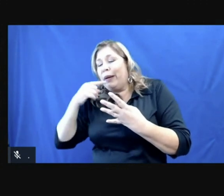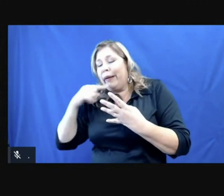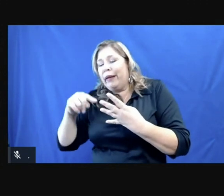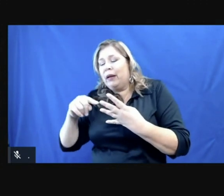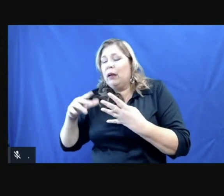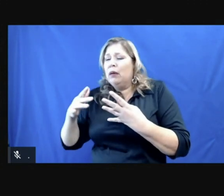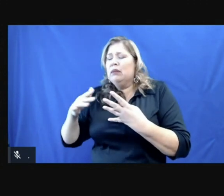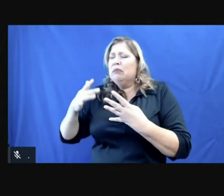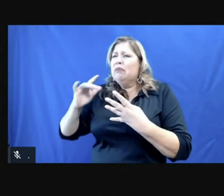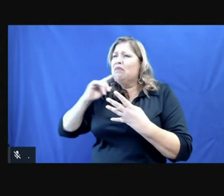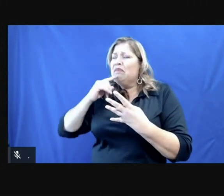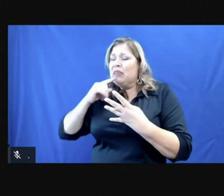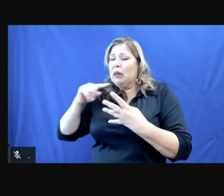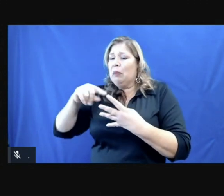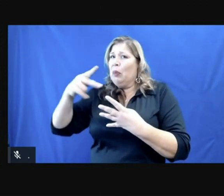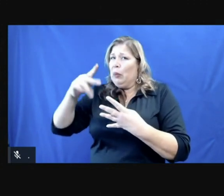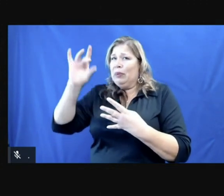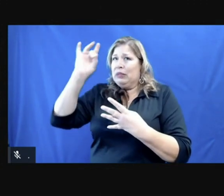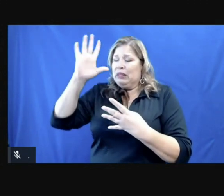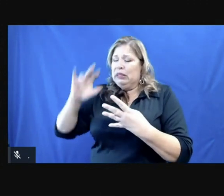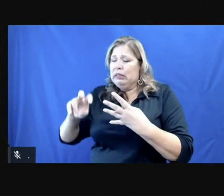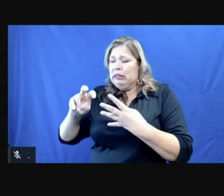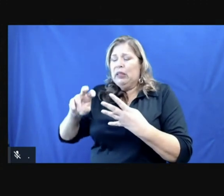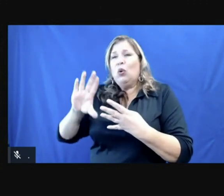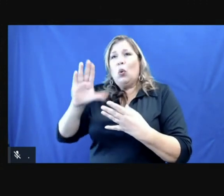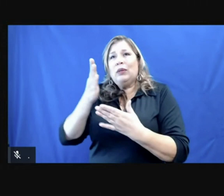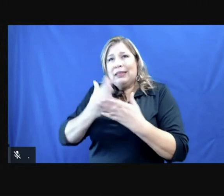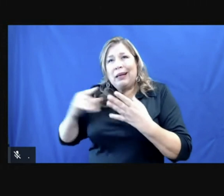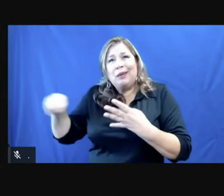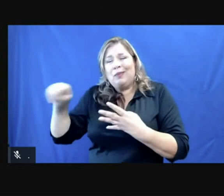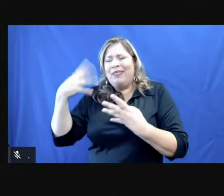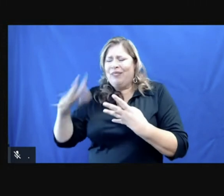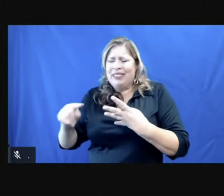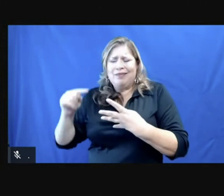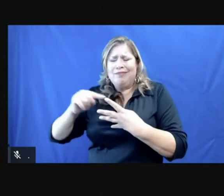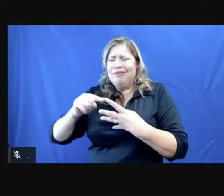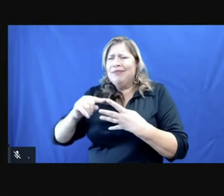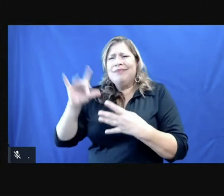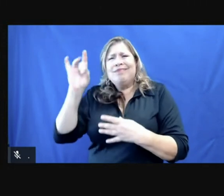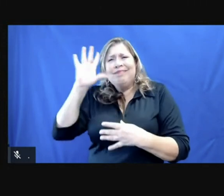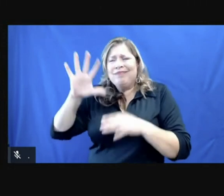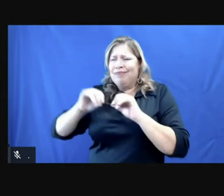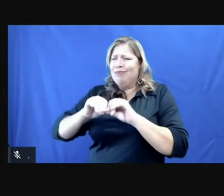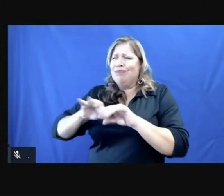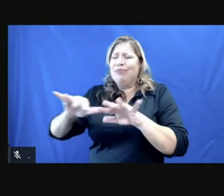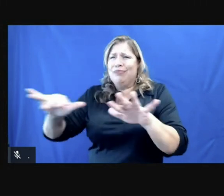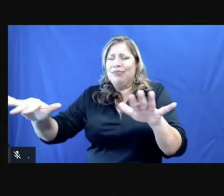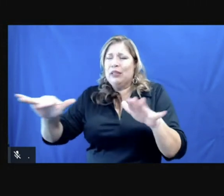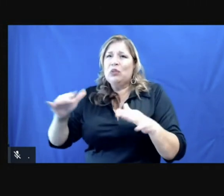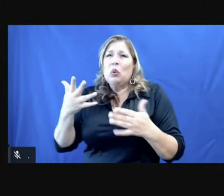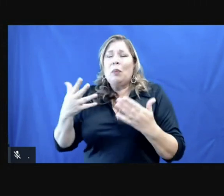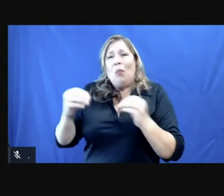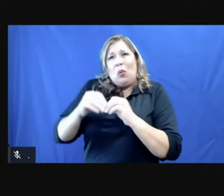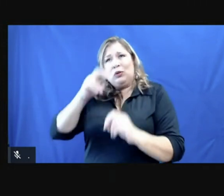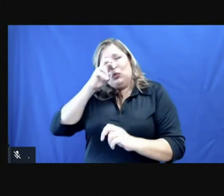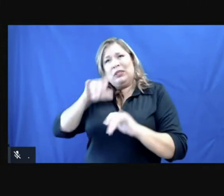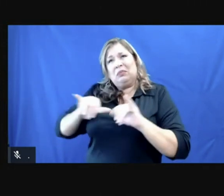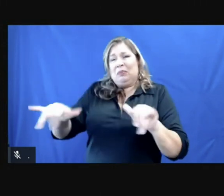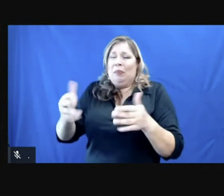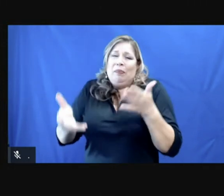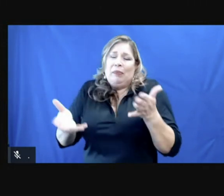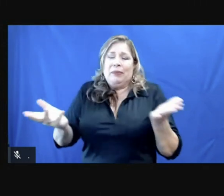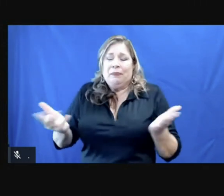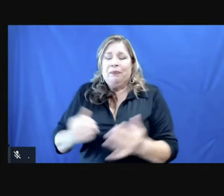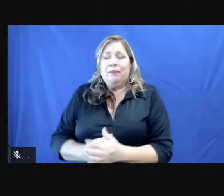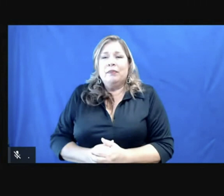Certain parts of our state have experienced that quite quickly over the past many weeks. And then to the last part of your